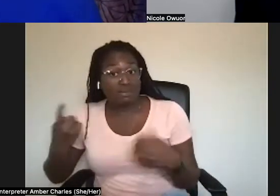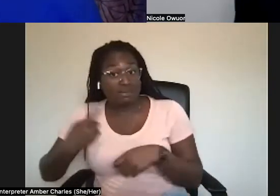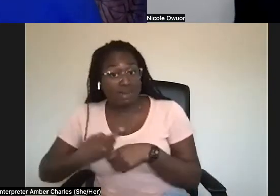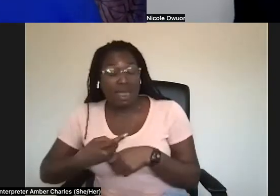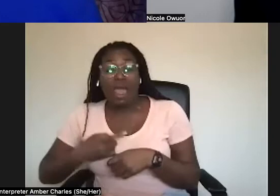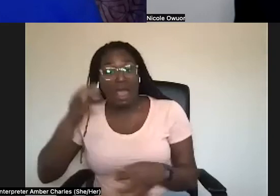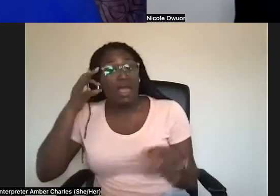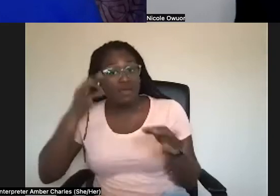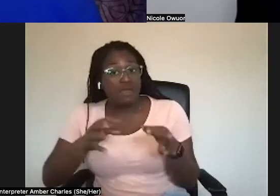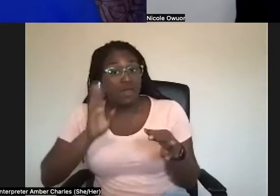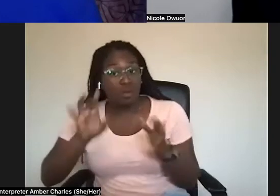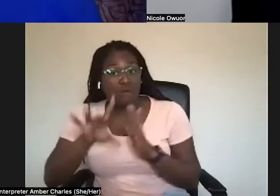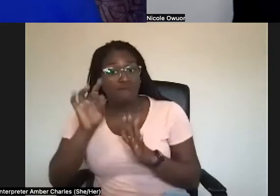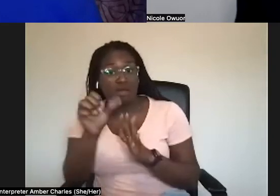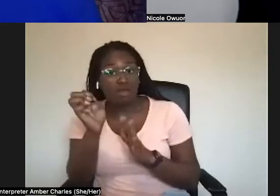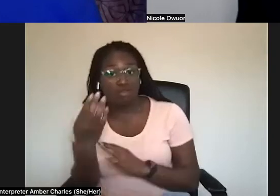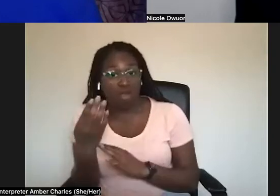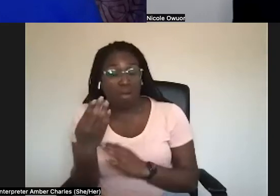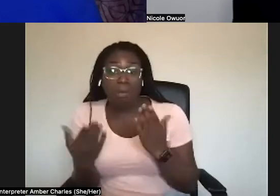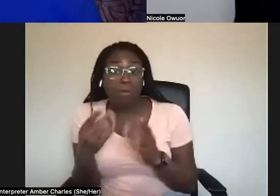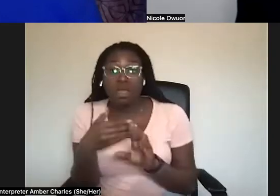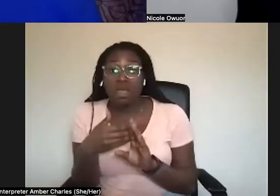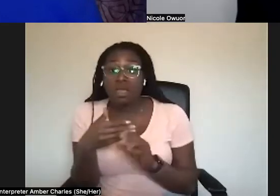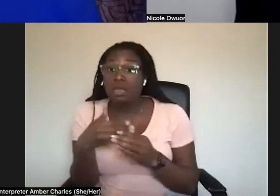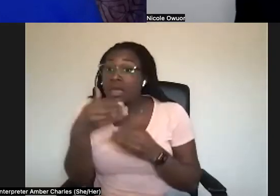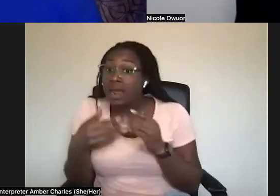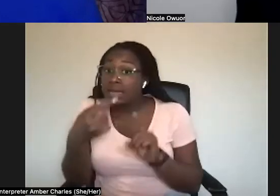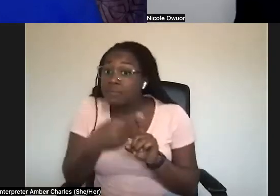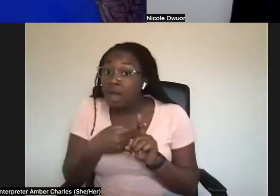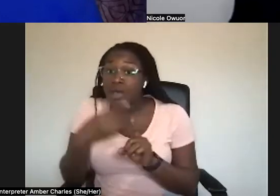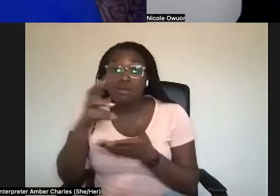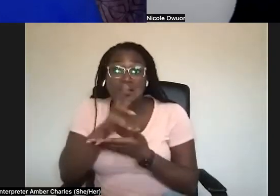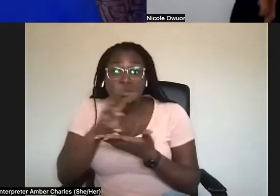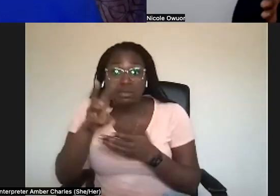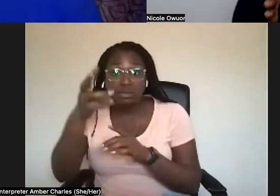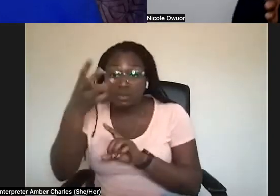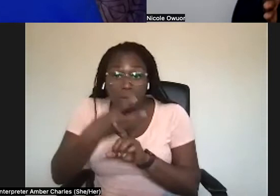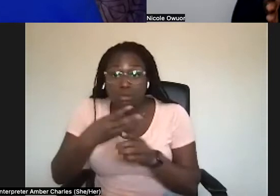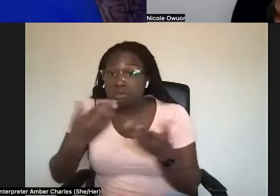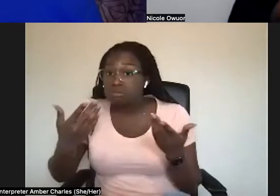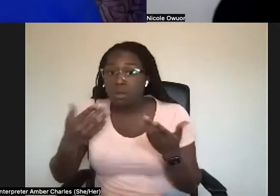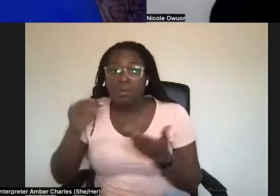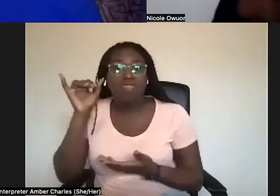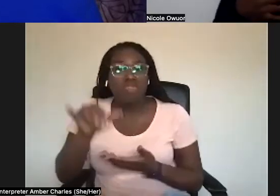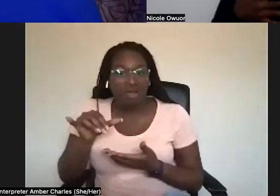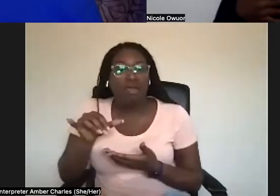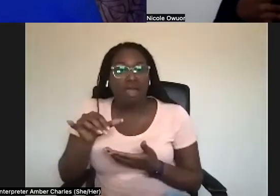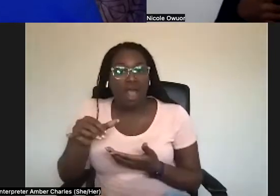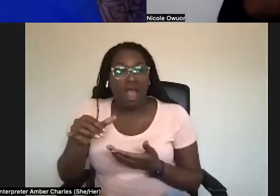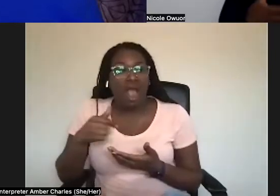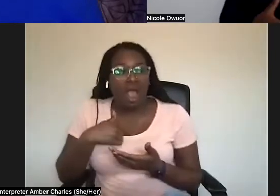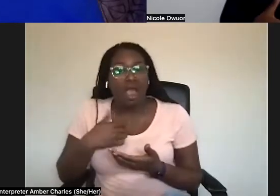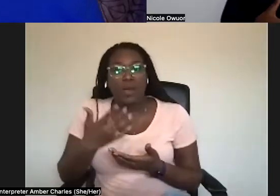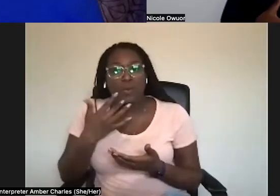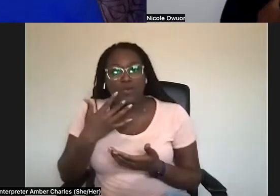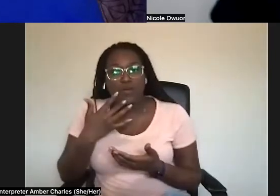find another job. It might be next month, it might be 6 months from now, but this is the runway that I wanna be able to